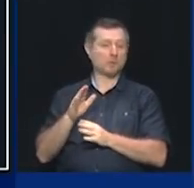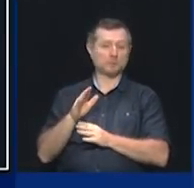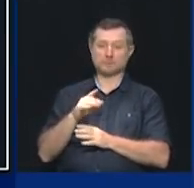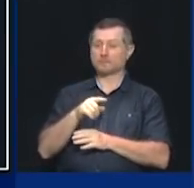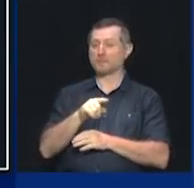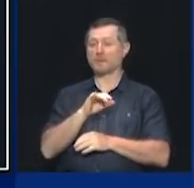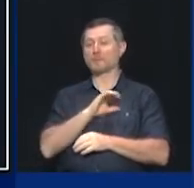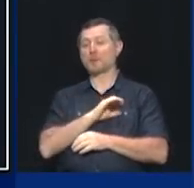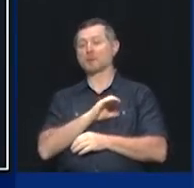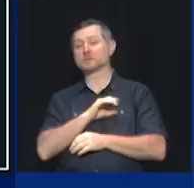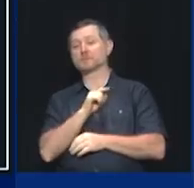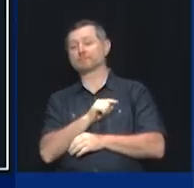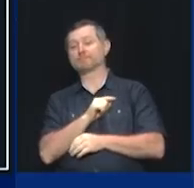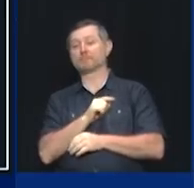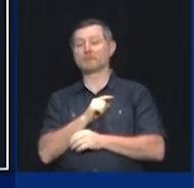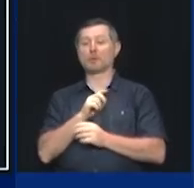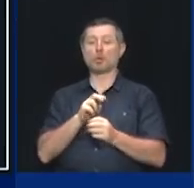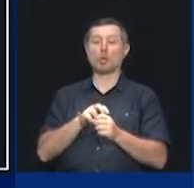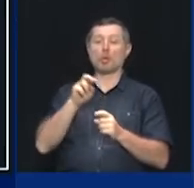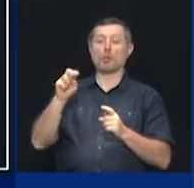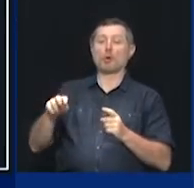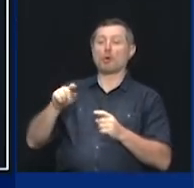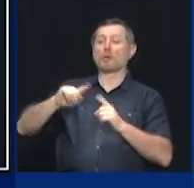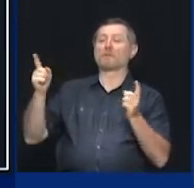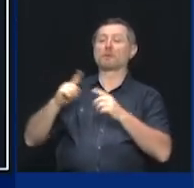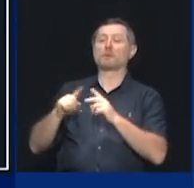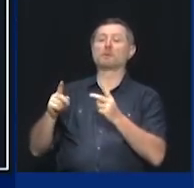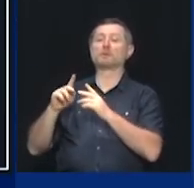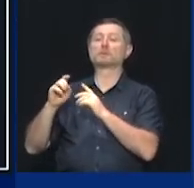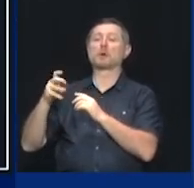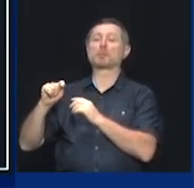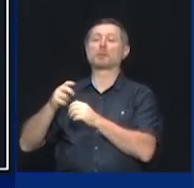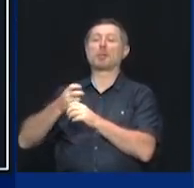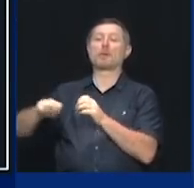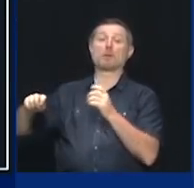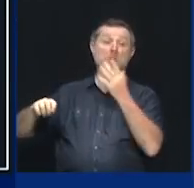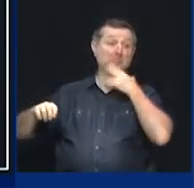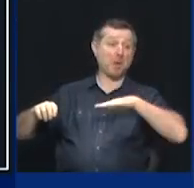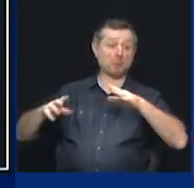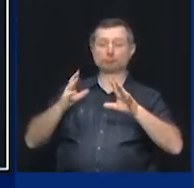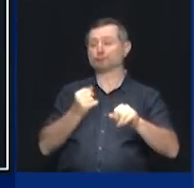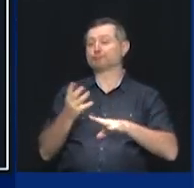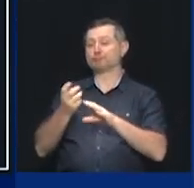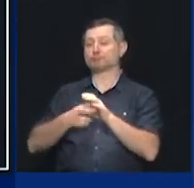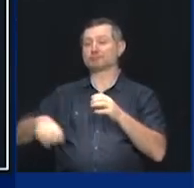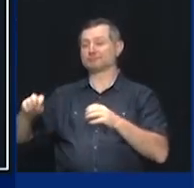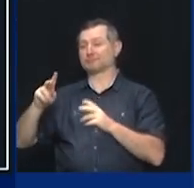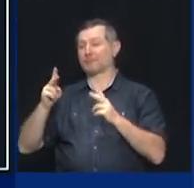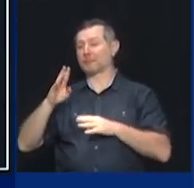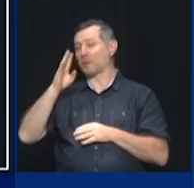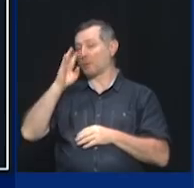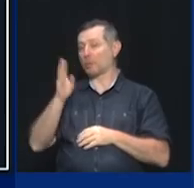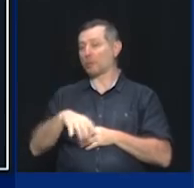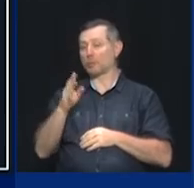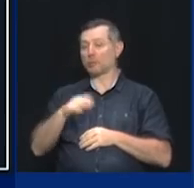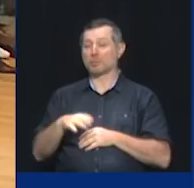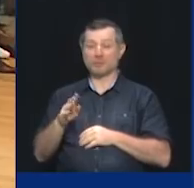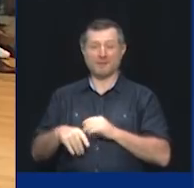that police officer winds up in a different department and everybody closes their eyes. That's going to